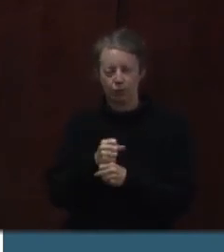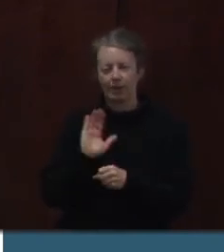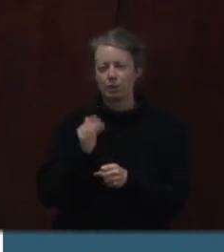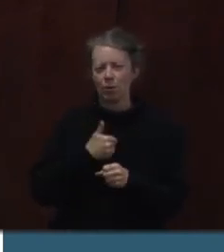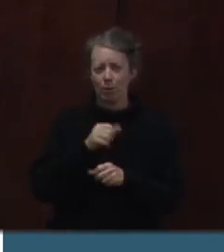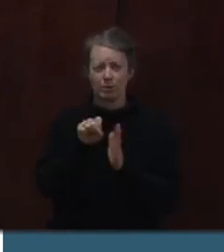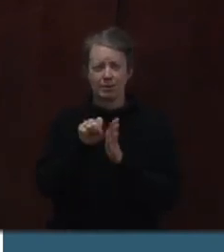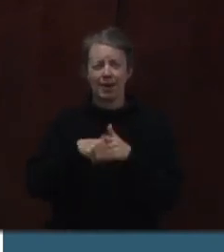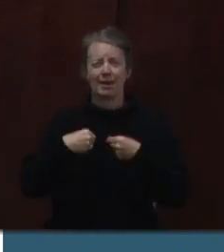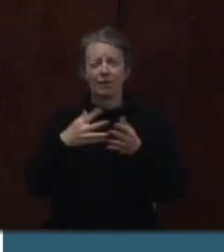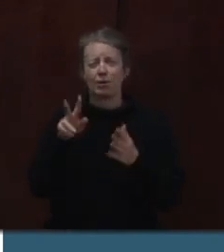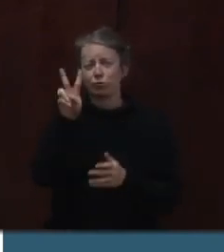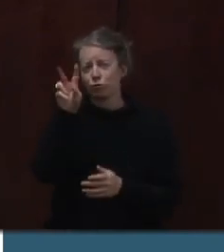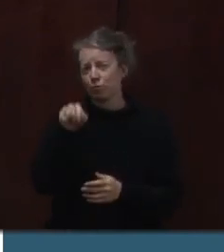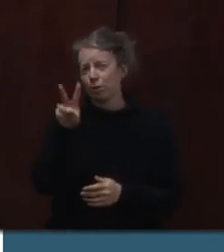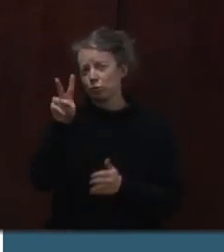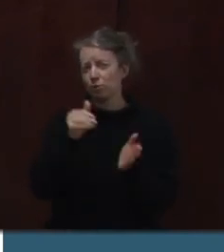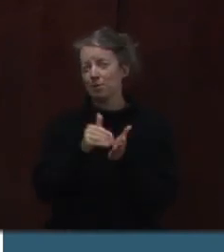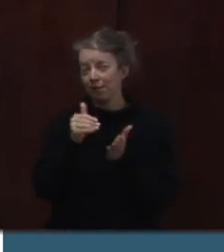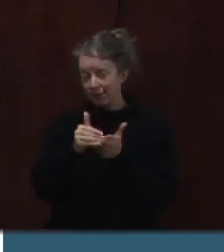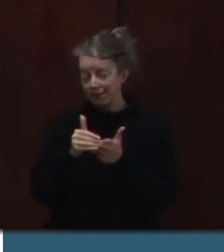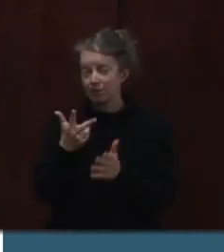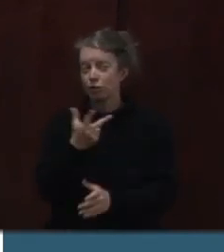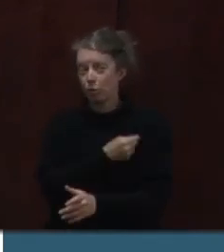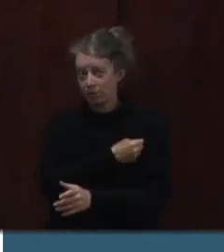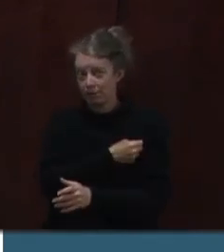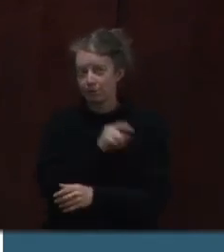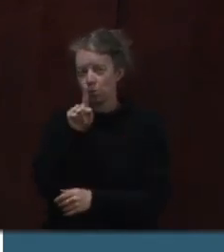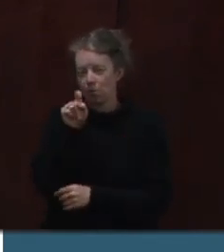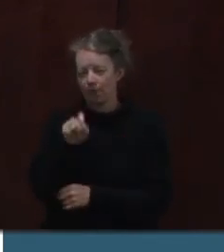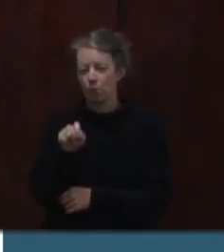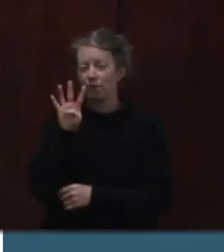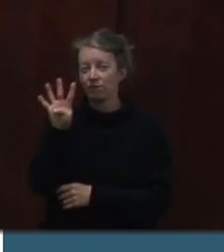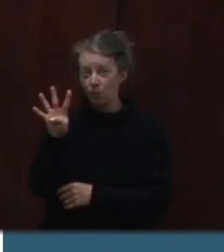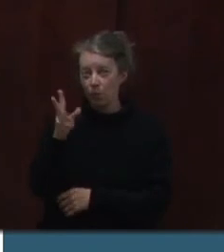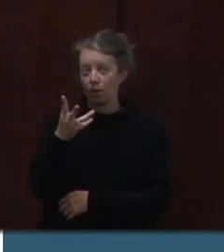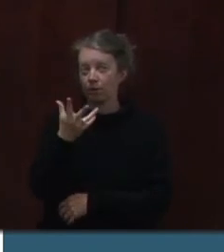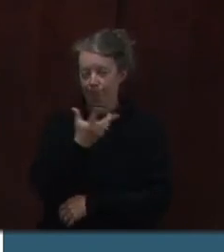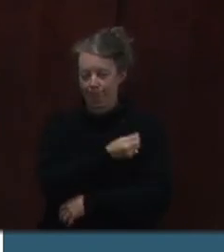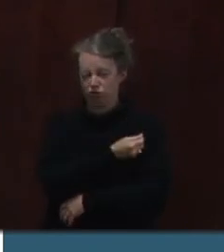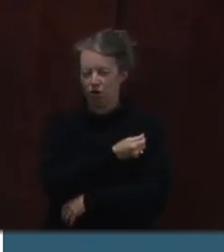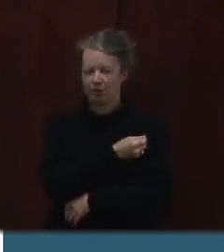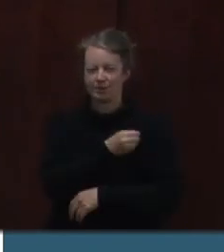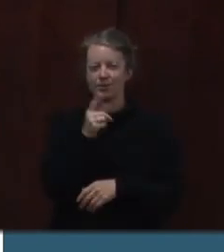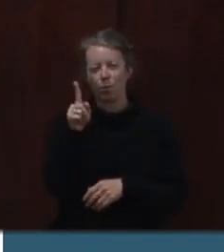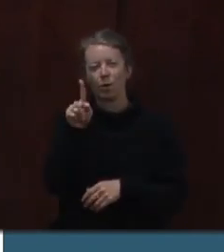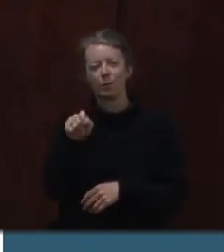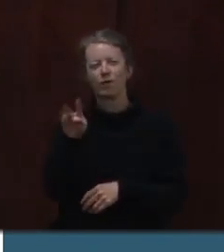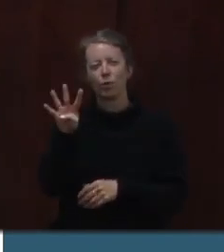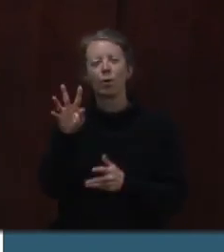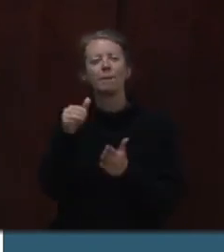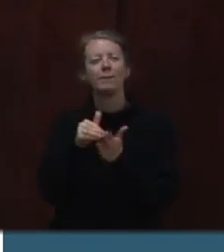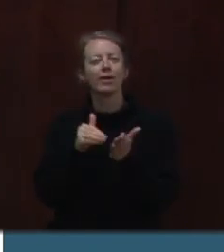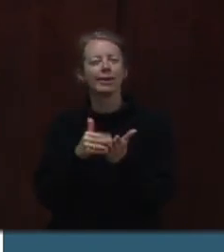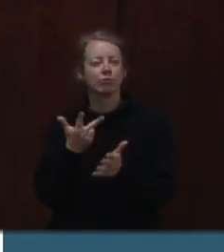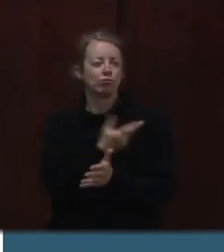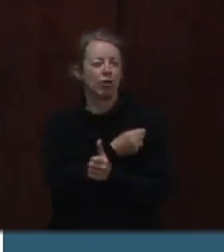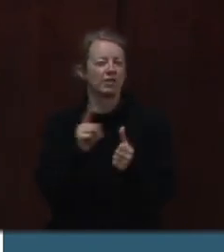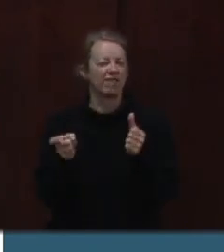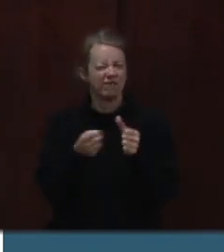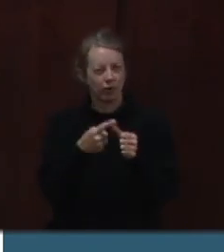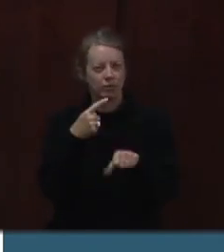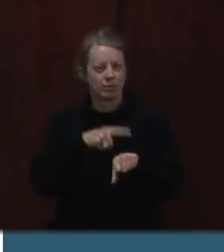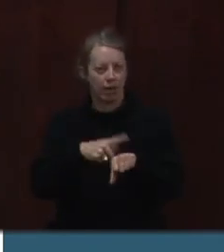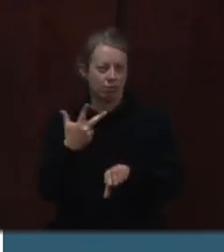million total doses, with 1.4 million being first doses in arms. Among all Buncombe